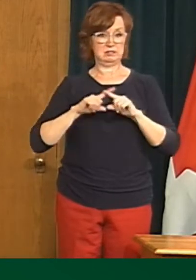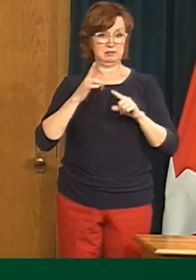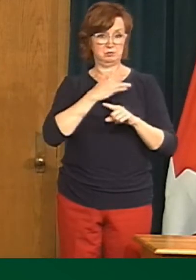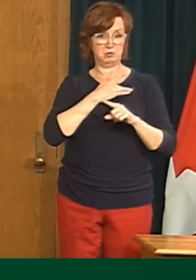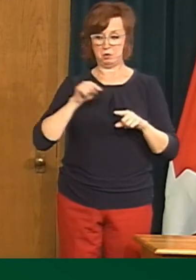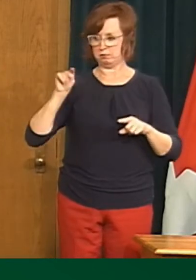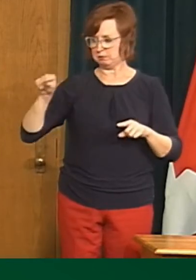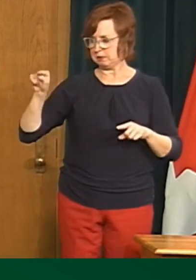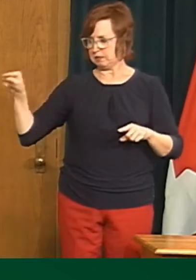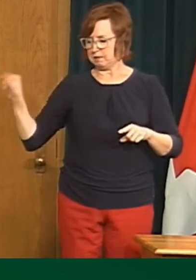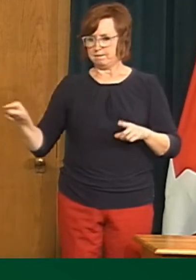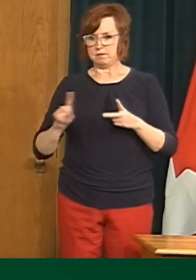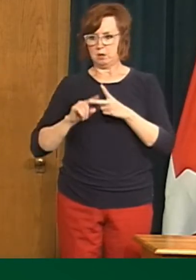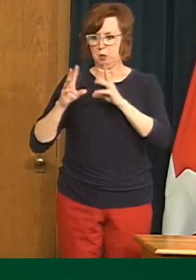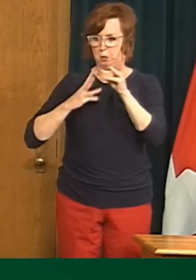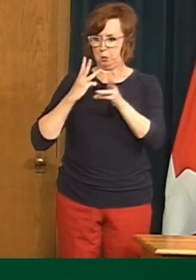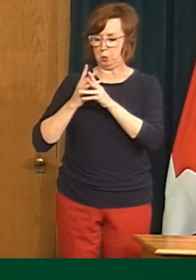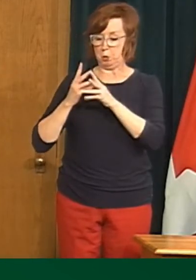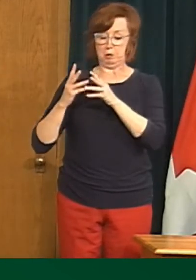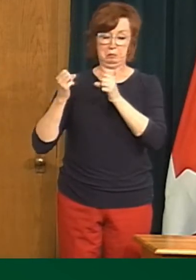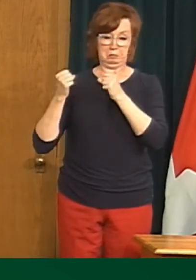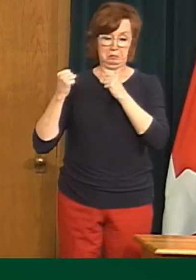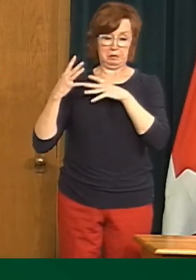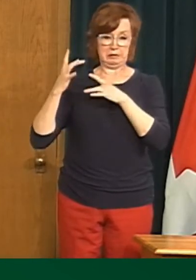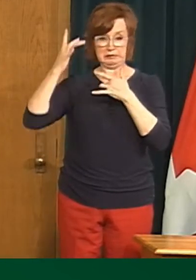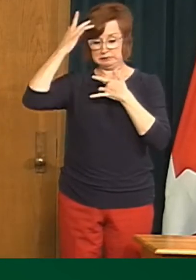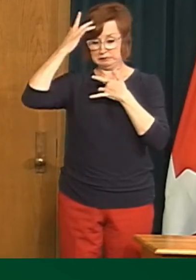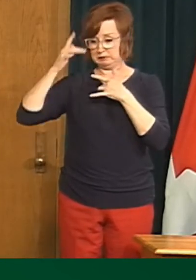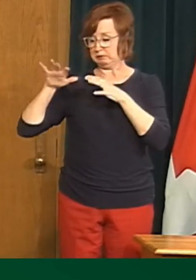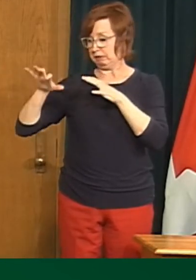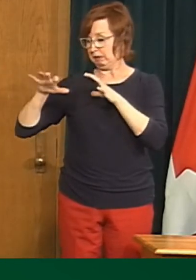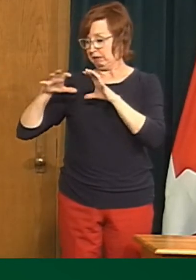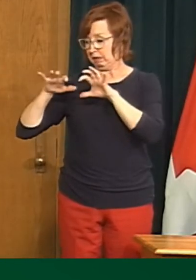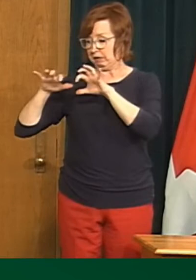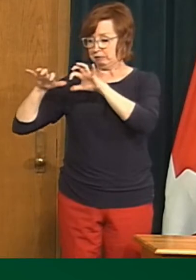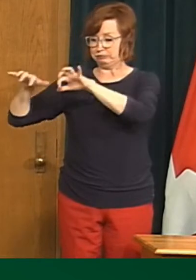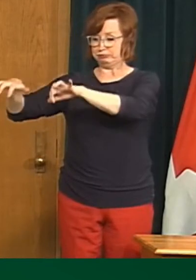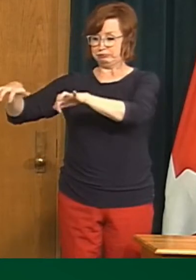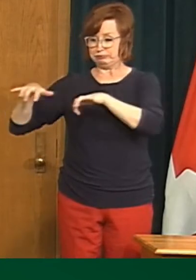I would place much of that success on what people have done in this